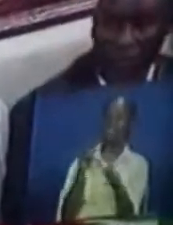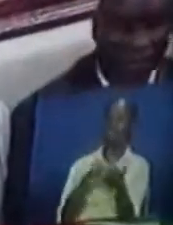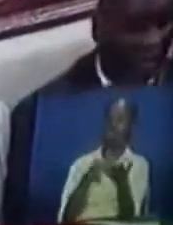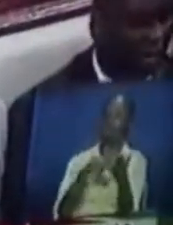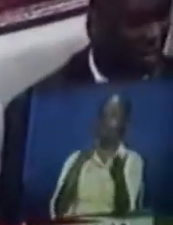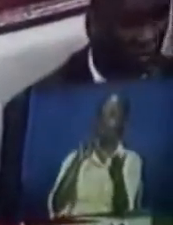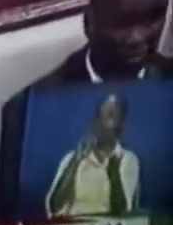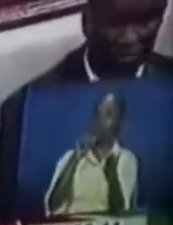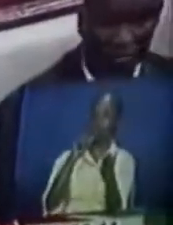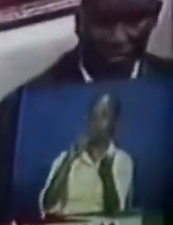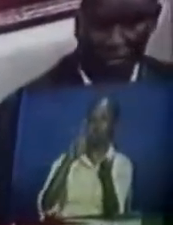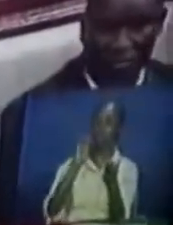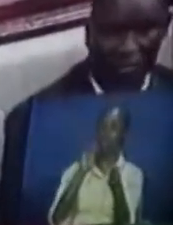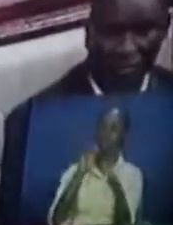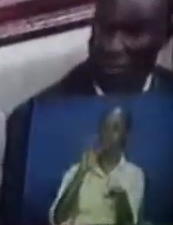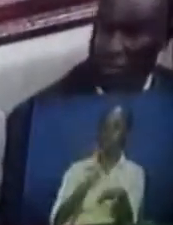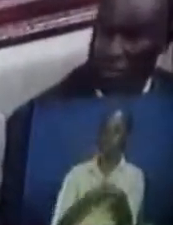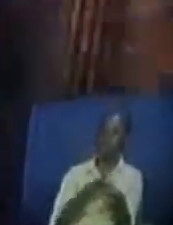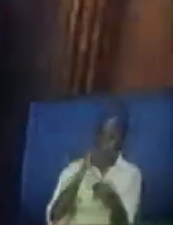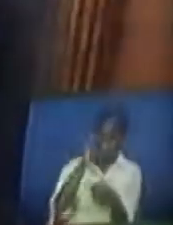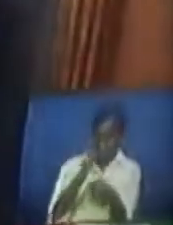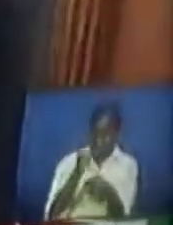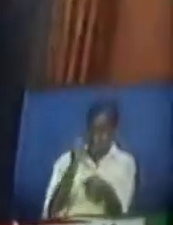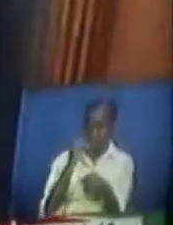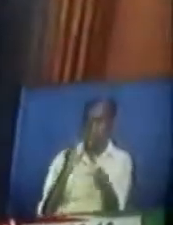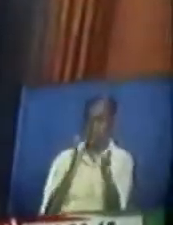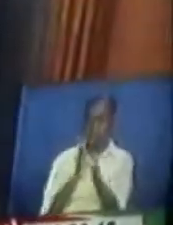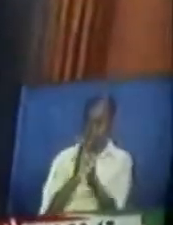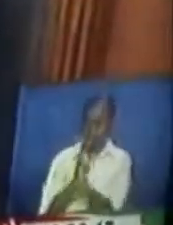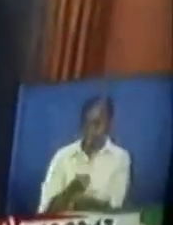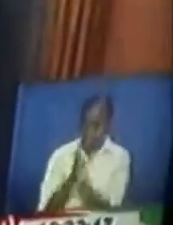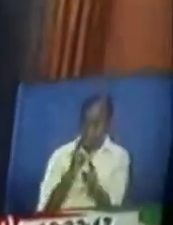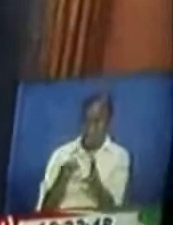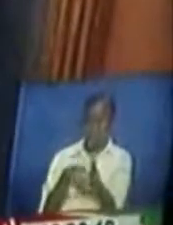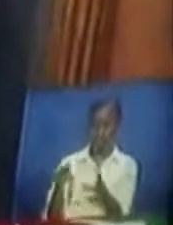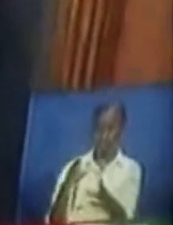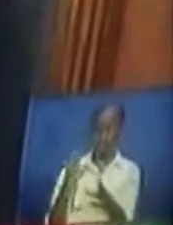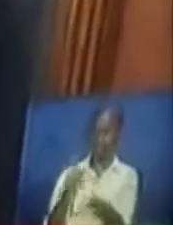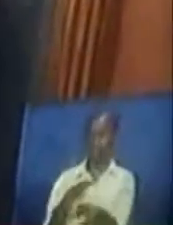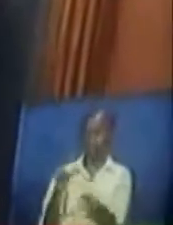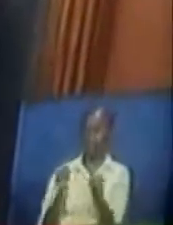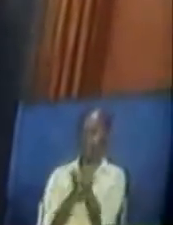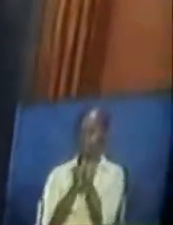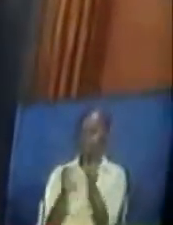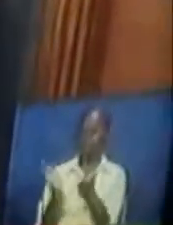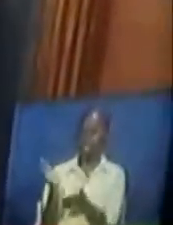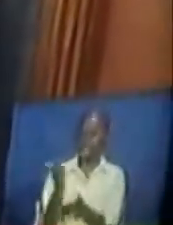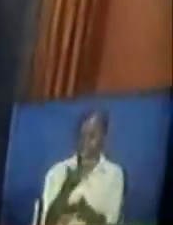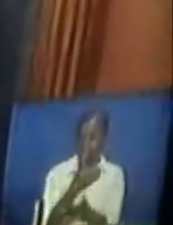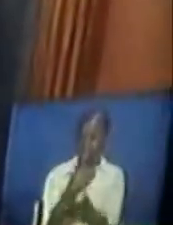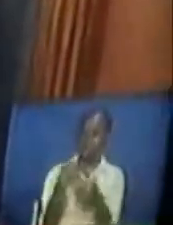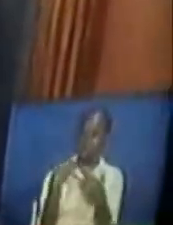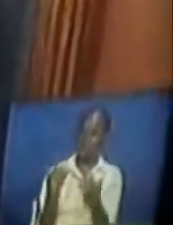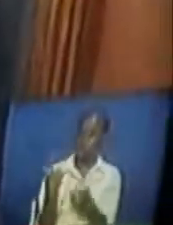dignity and integrity of honorable members of parliament without collectively or singularly,